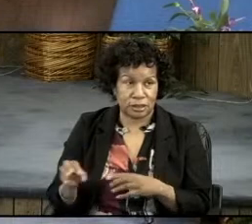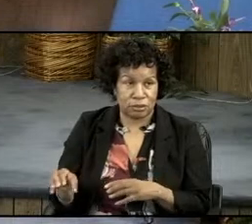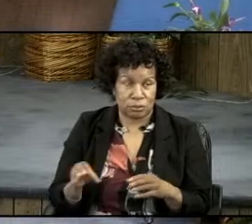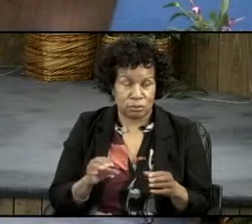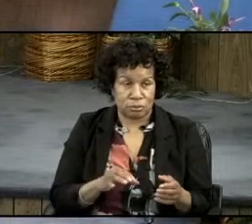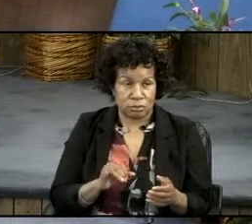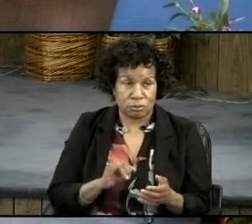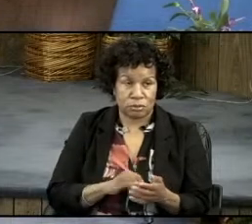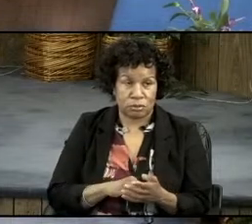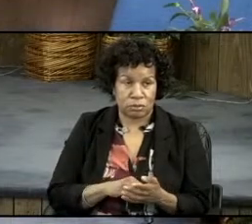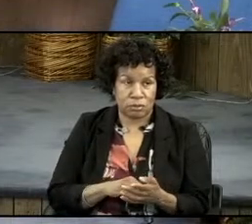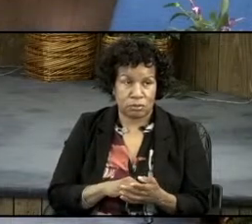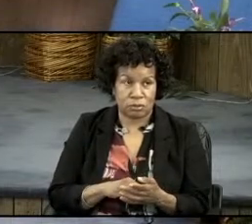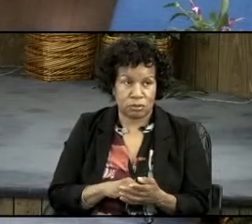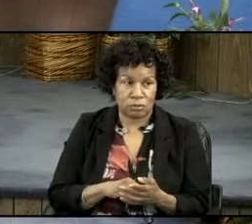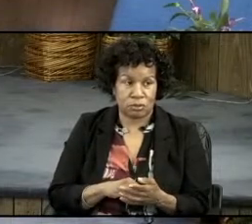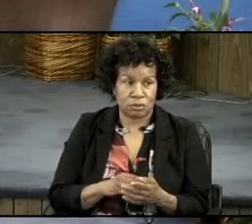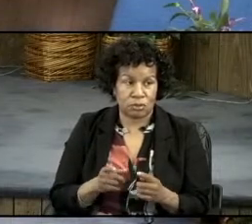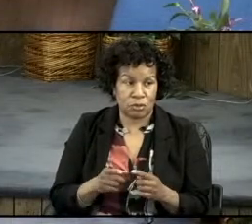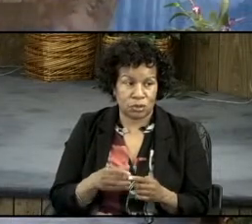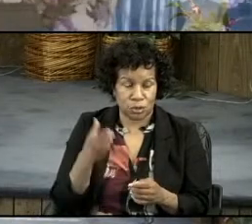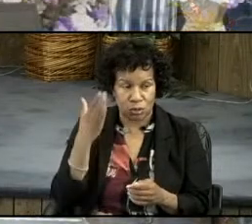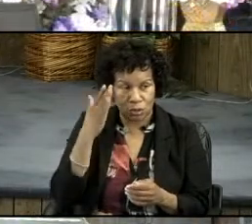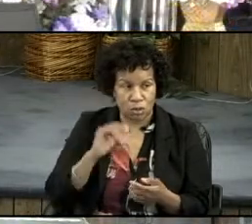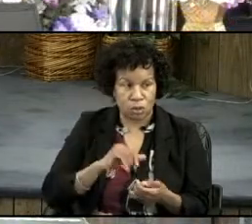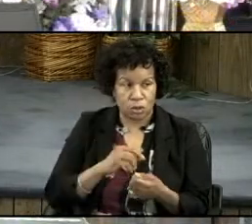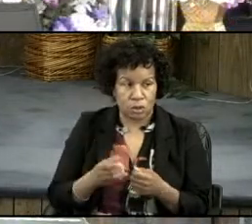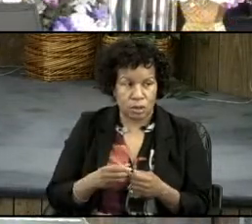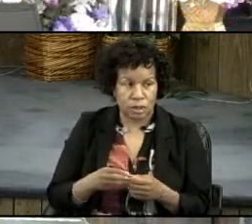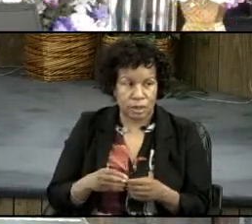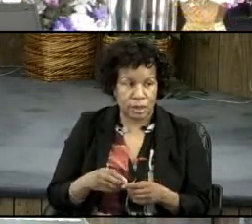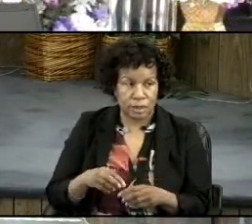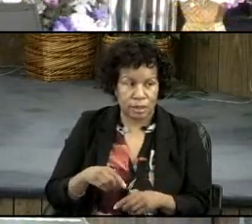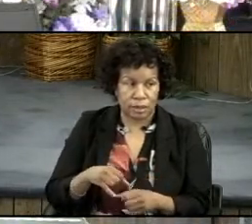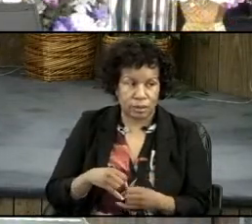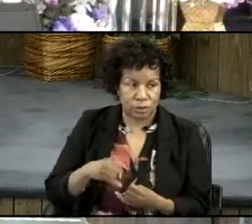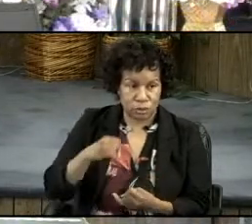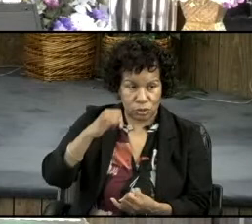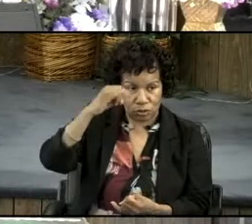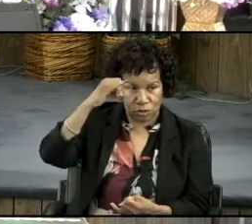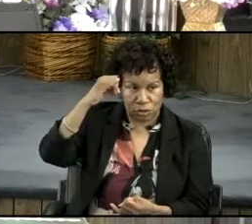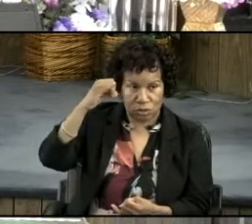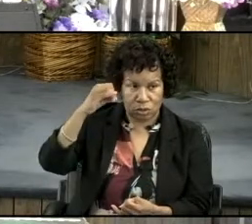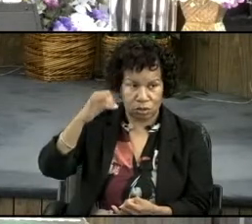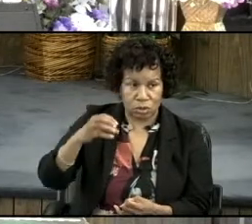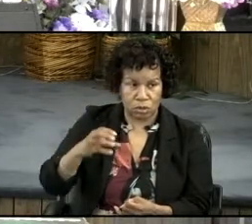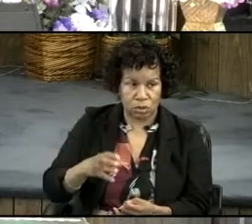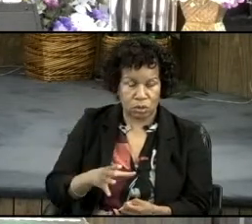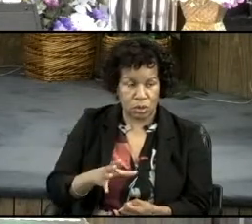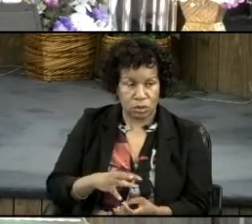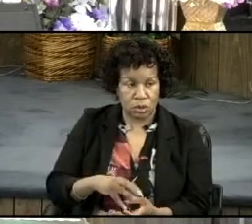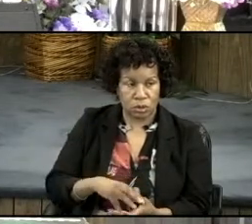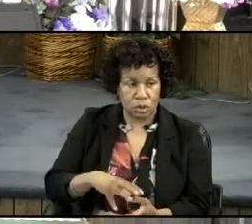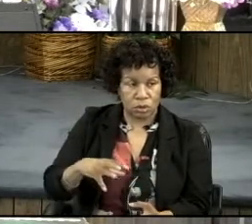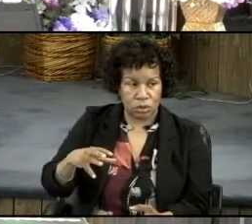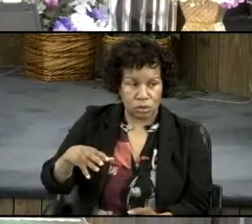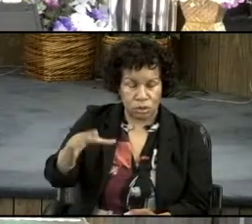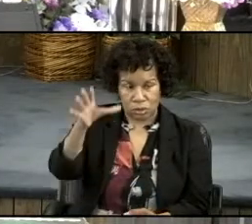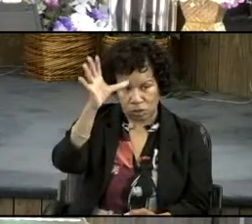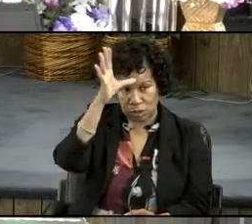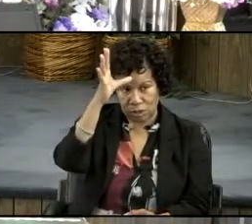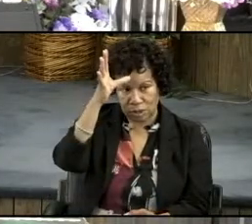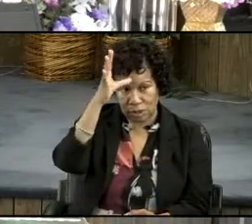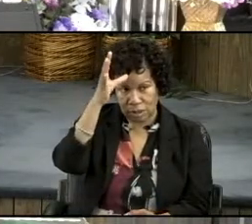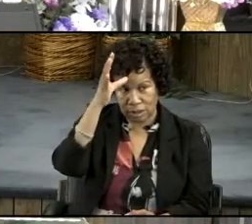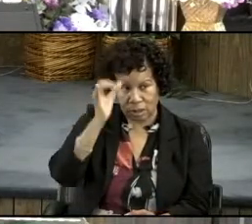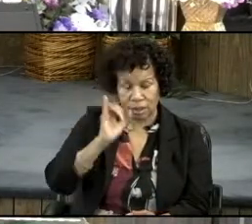had some help up in here. If you are an expert with the sling, what difference does it make how